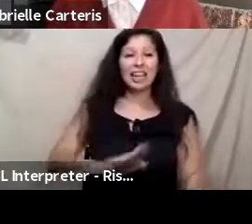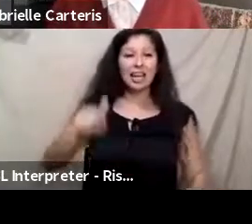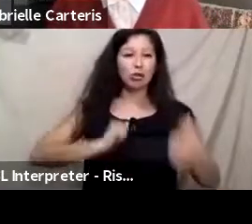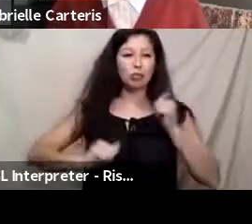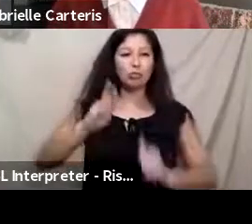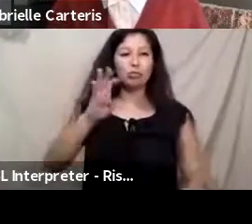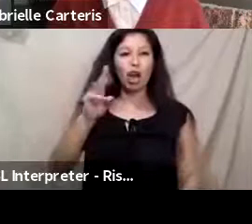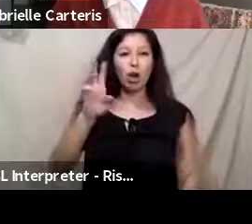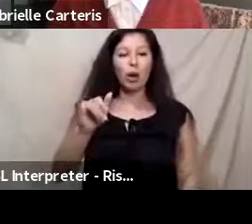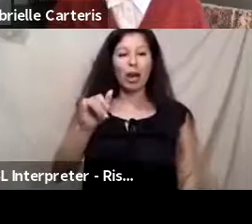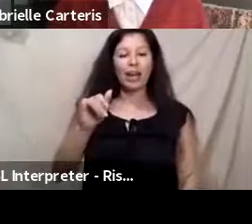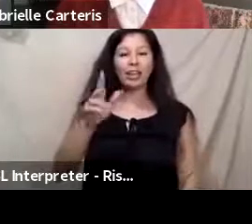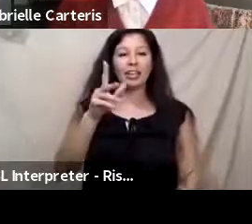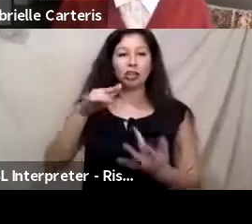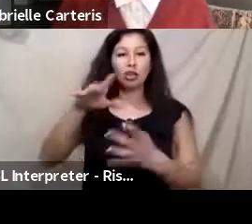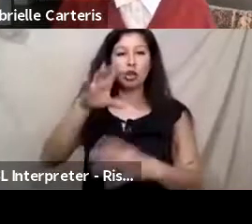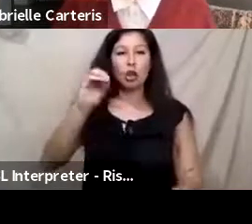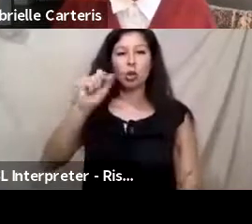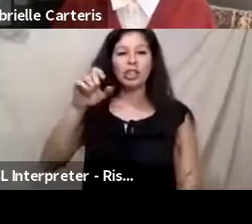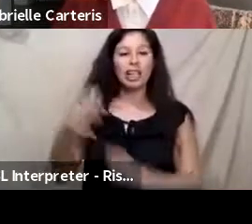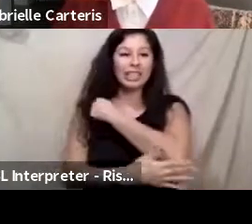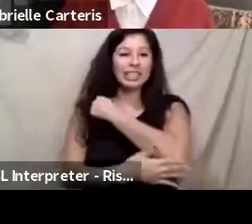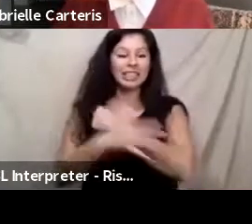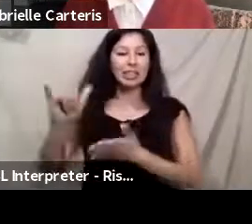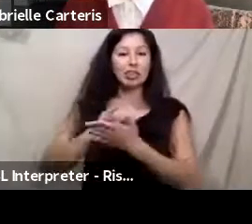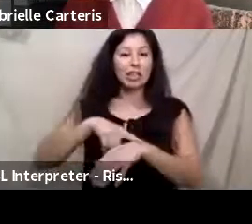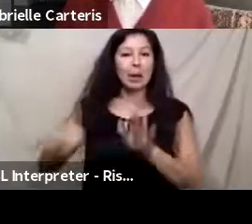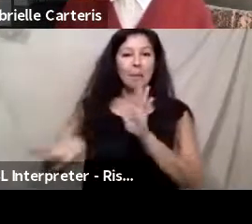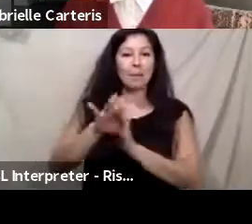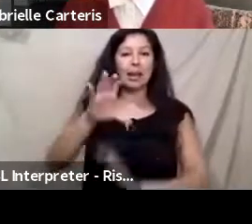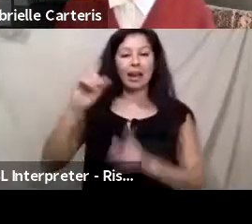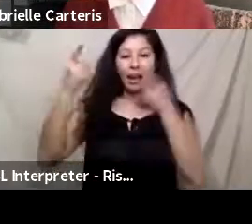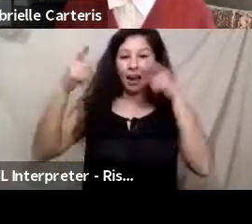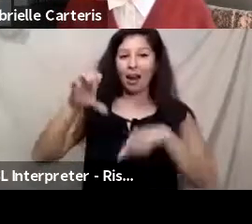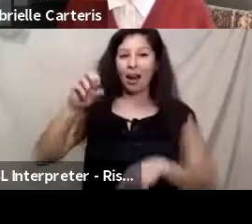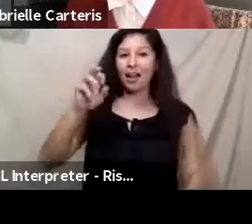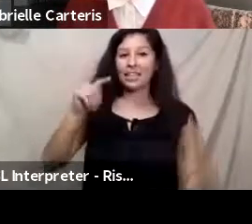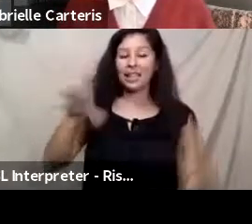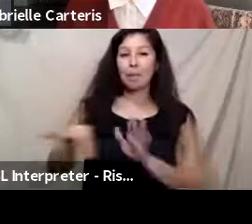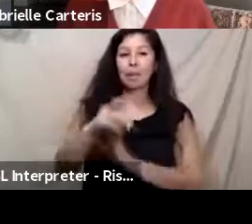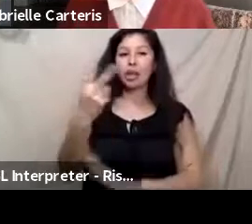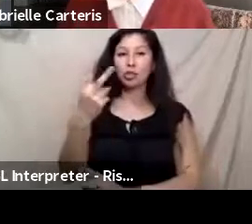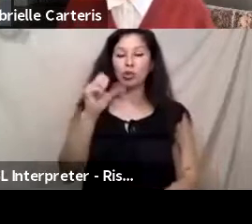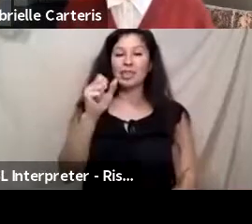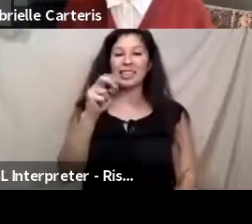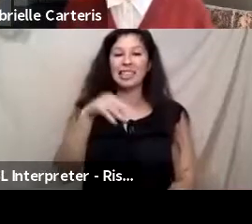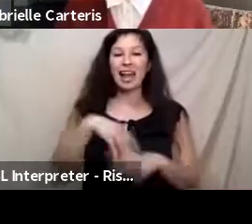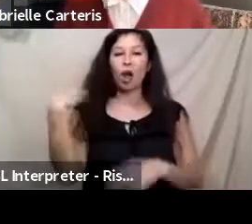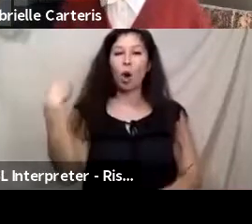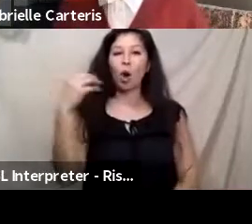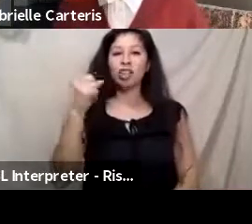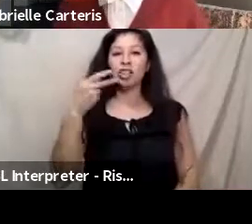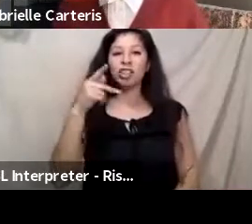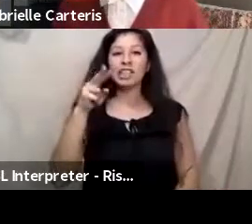August Osage County, the New York Times Critics Pick Consent, and spent 2 seasons at the Oregon Shakespeare Festival. Her film